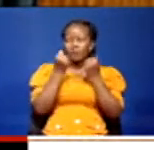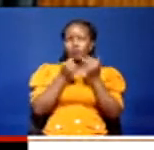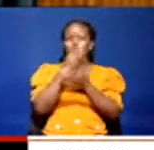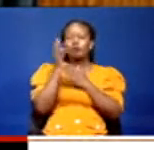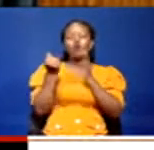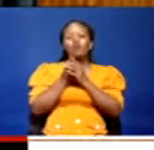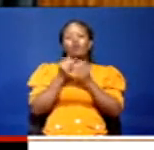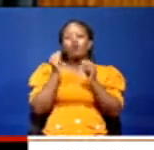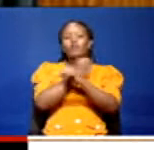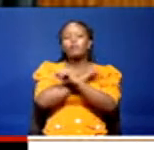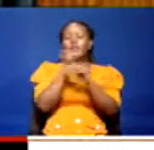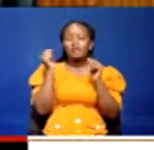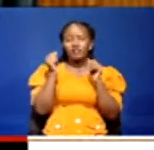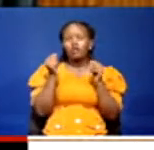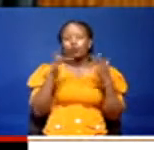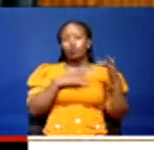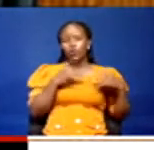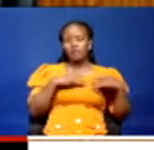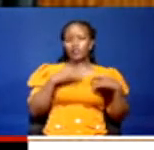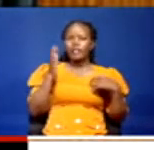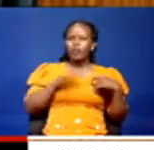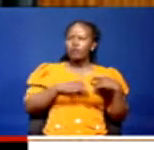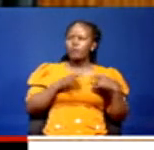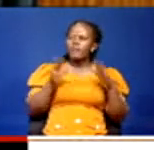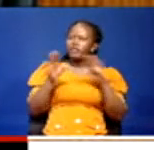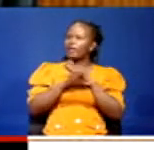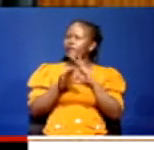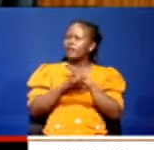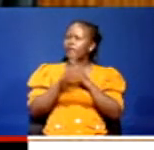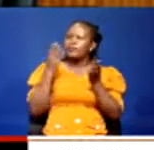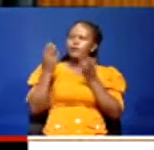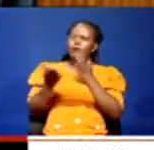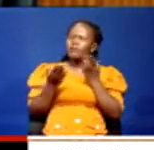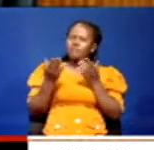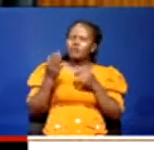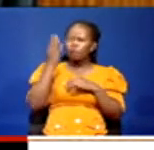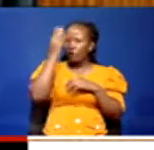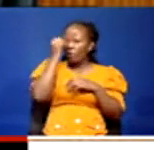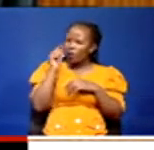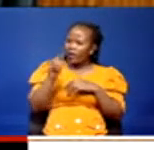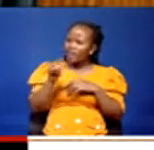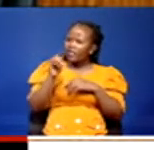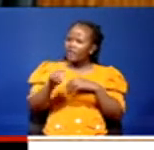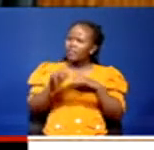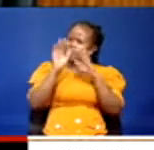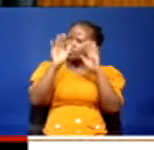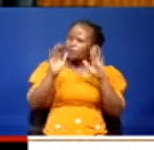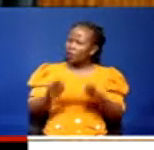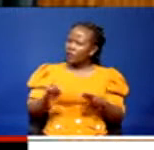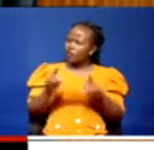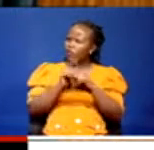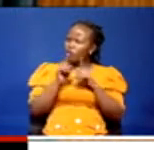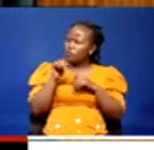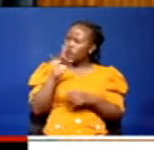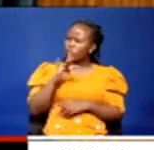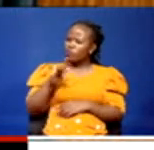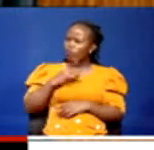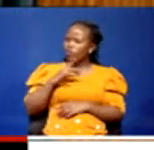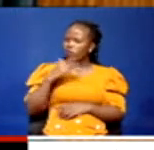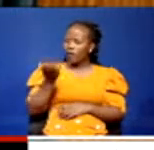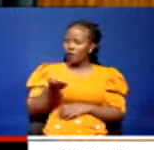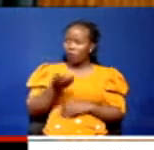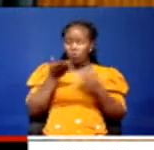woman as their running mate. Maybe it would be prudent to ask, why was this important, and how does it make you feel now that at